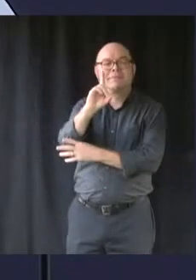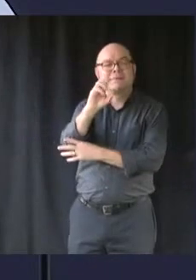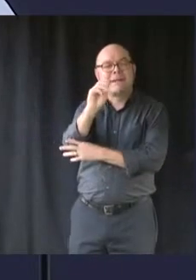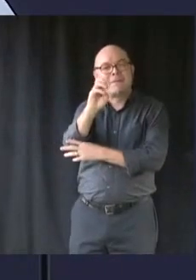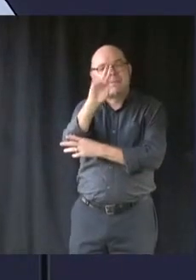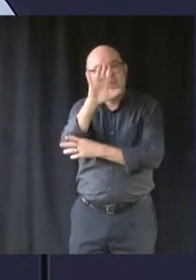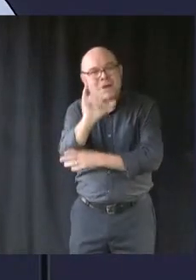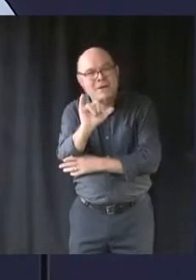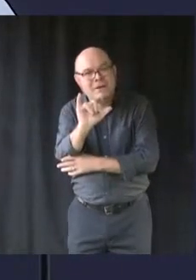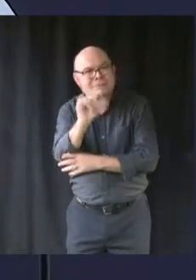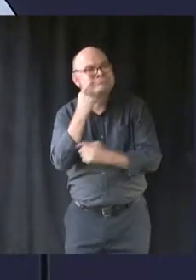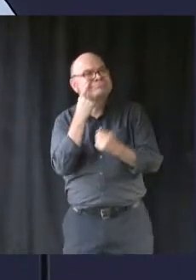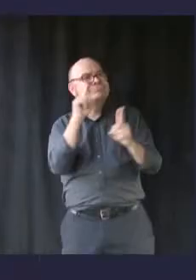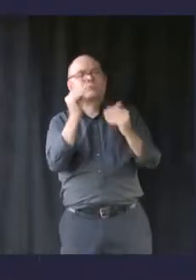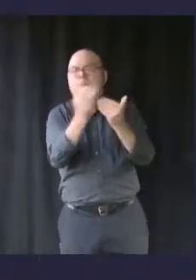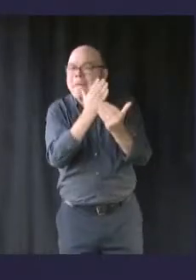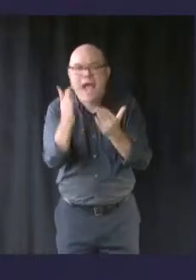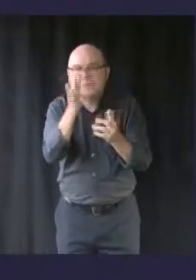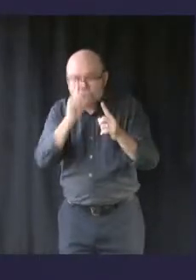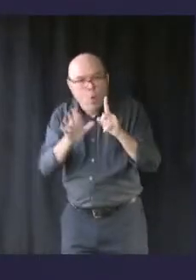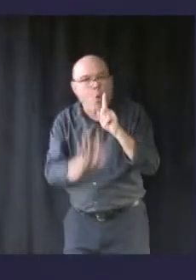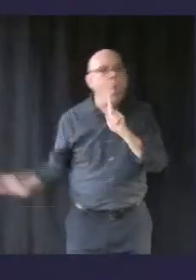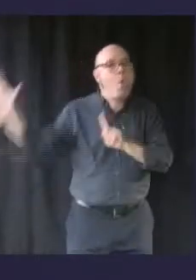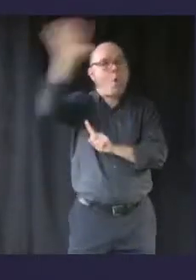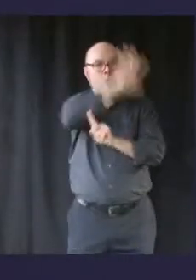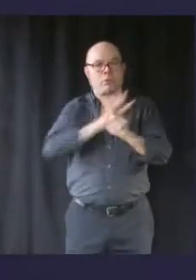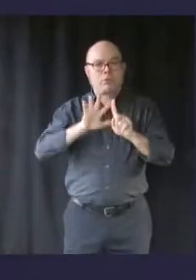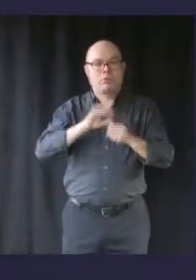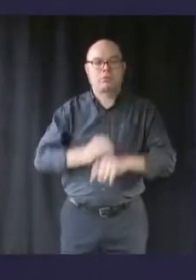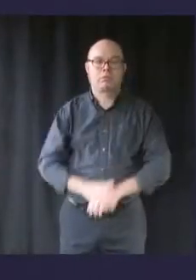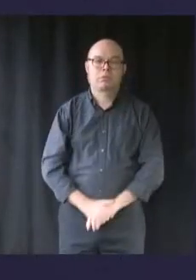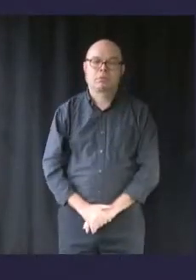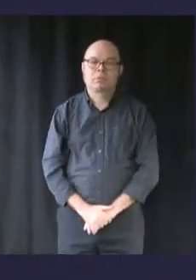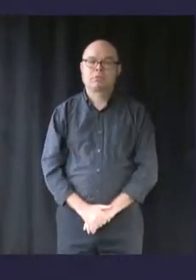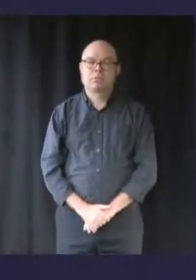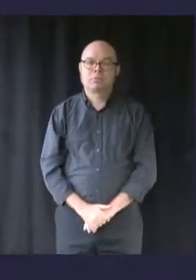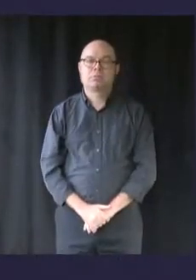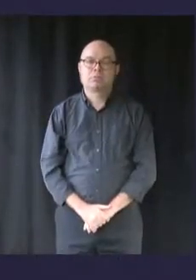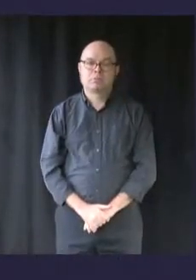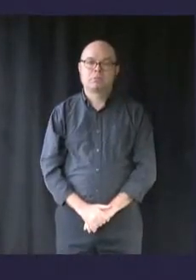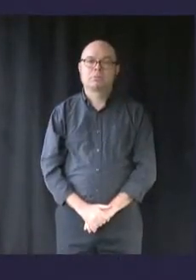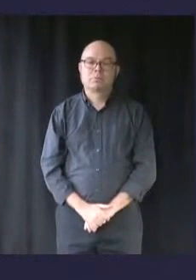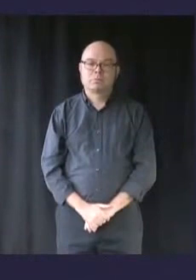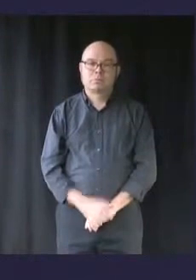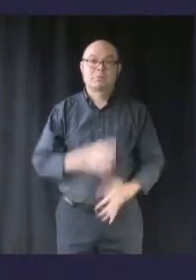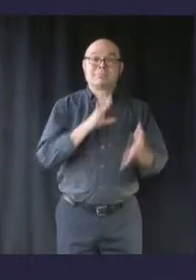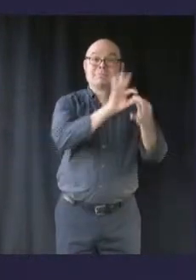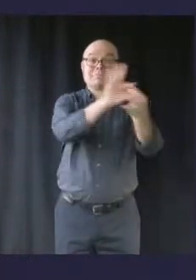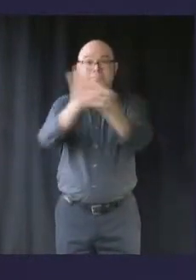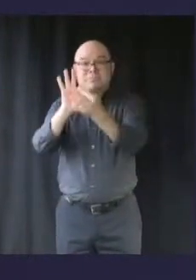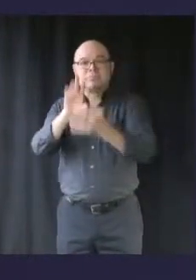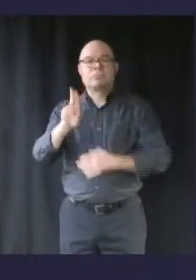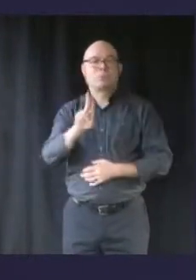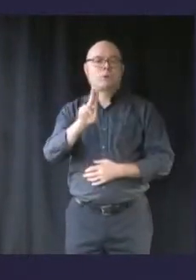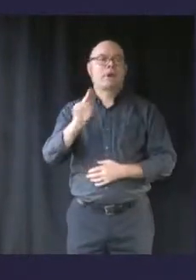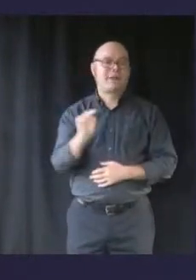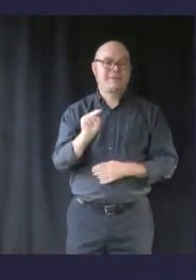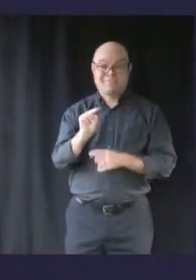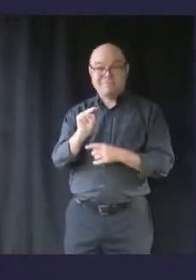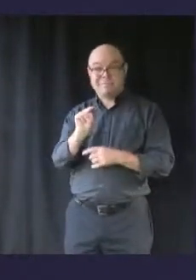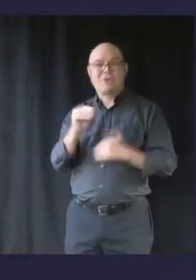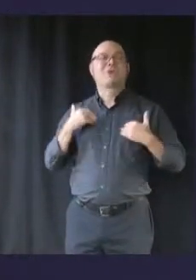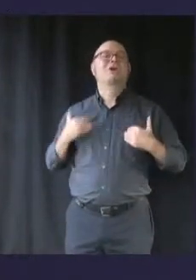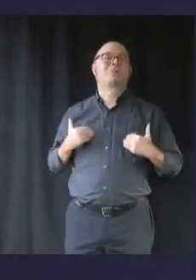challenges. We have rejoined the UN Human Rights Council, which we walked away from. The United